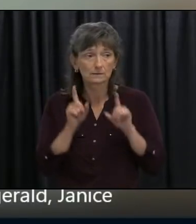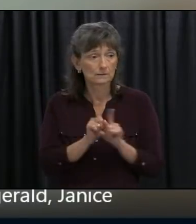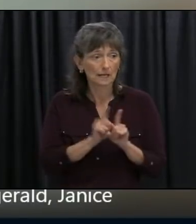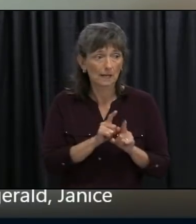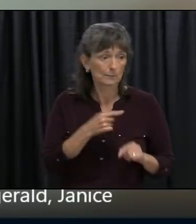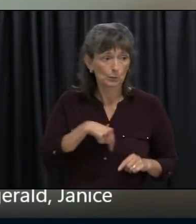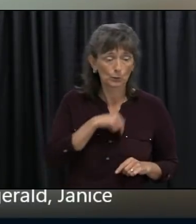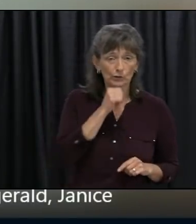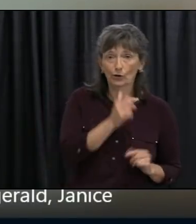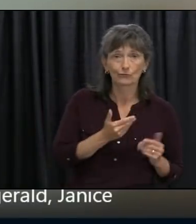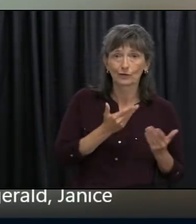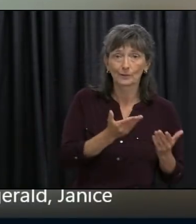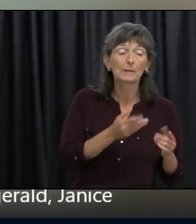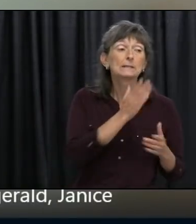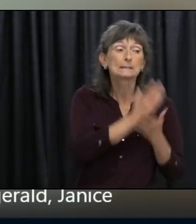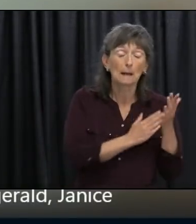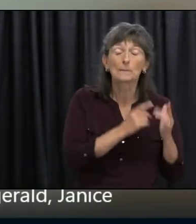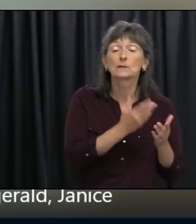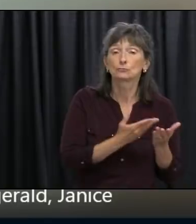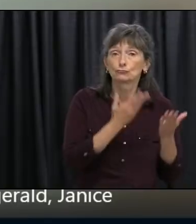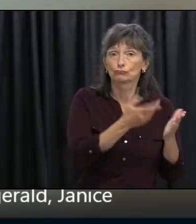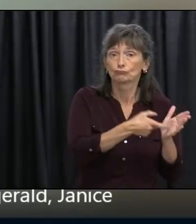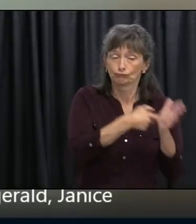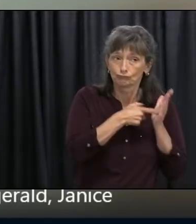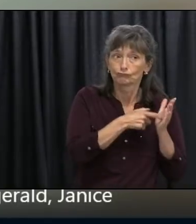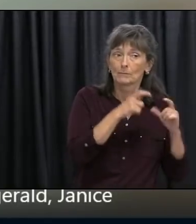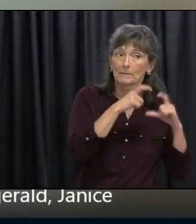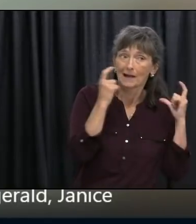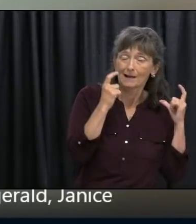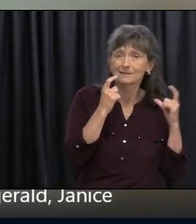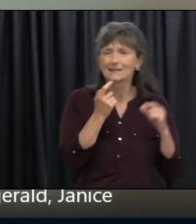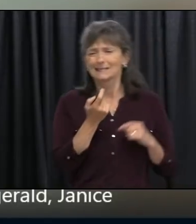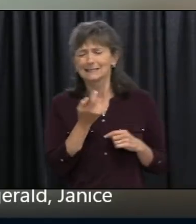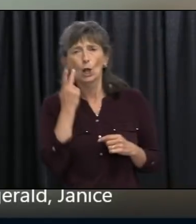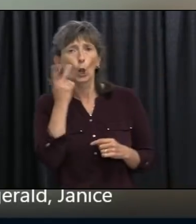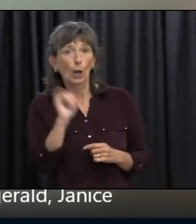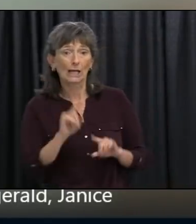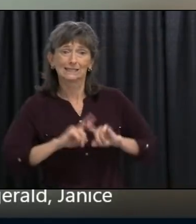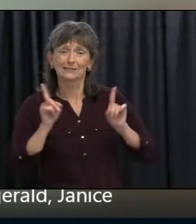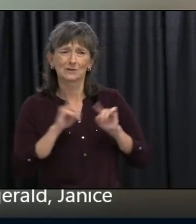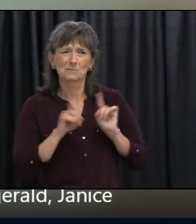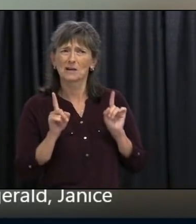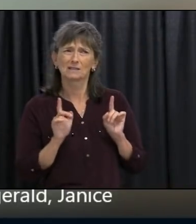I think to suggest that it's a deviation is not, there's a difference sometimes, but,